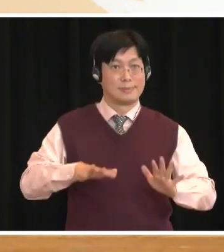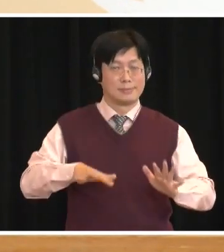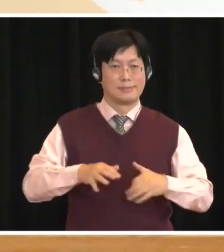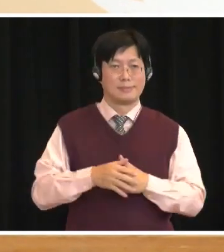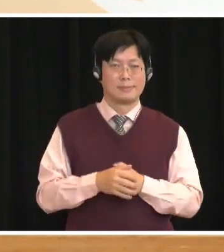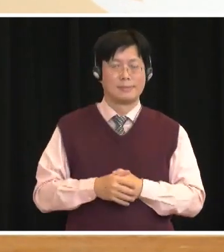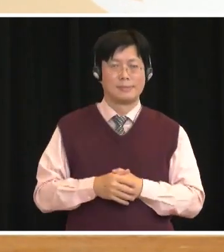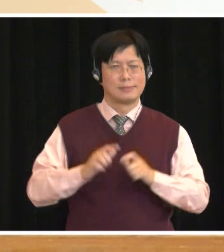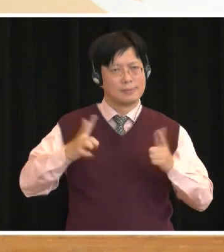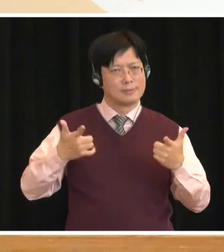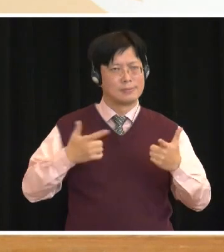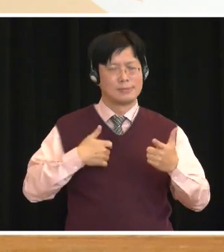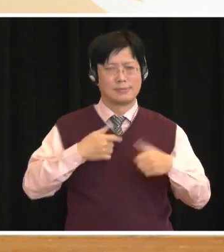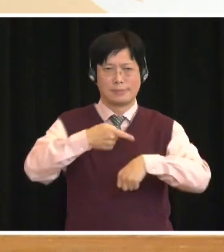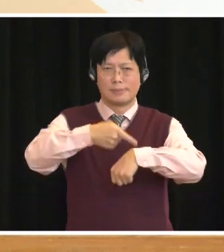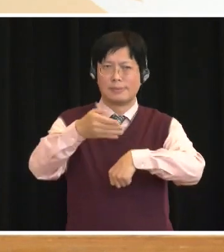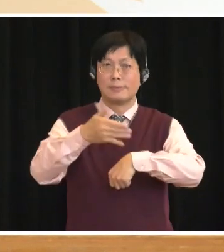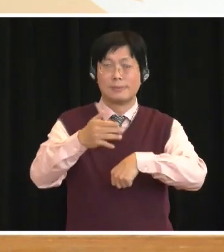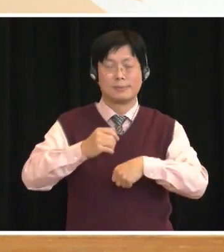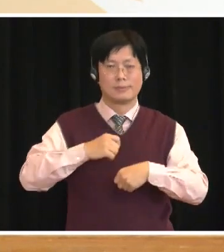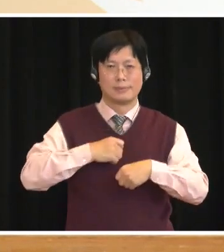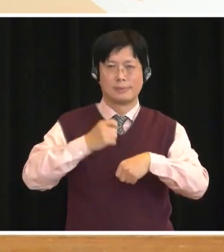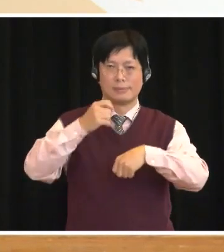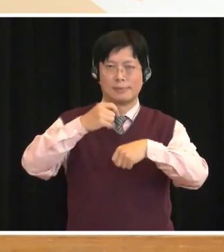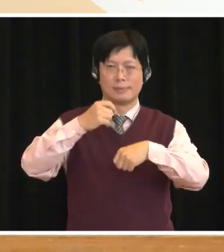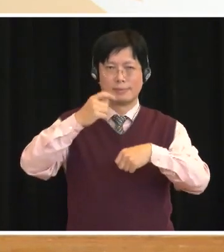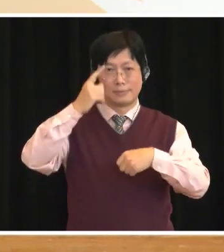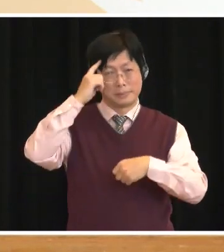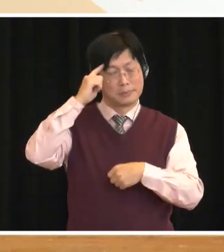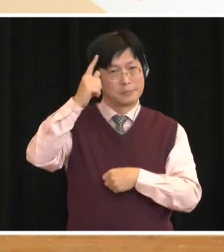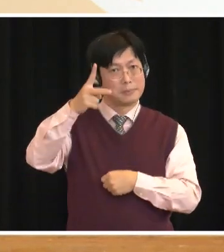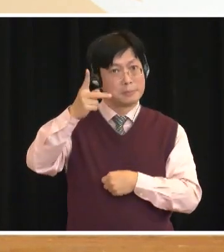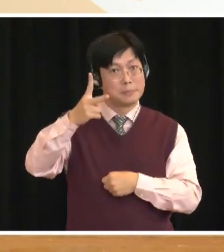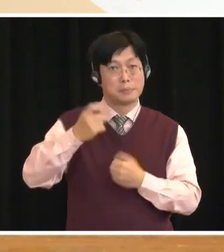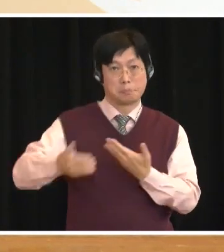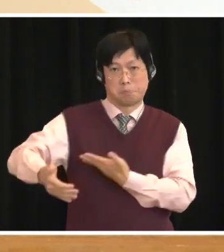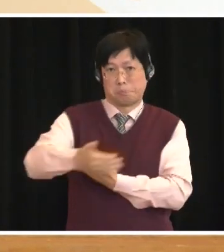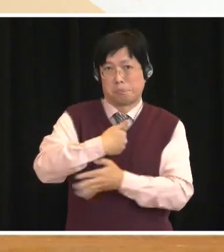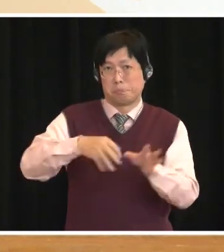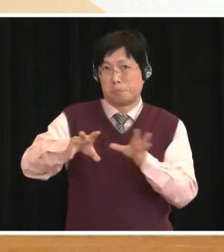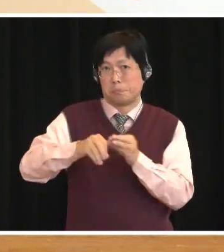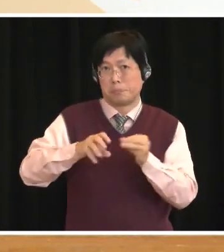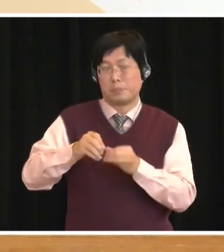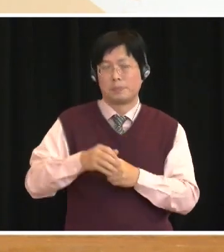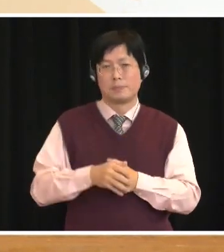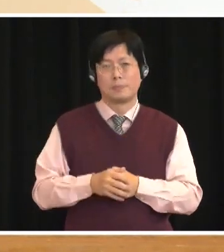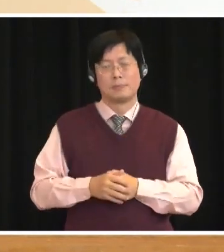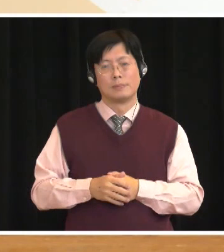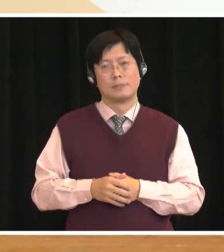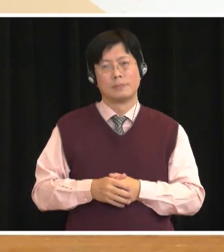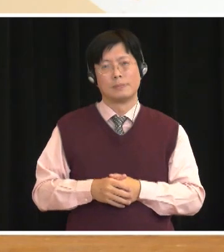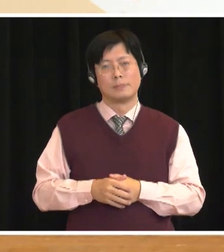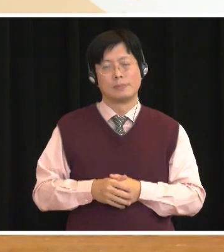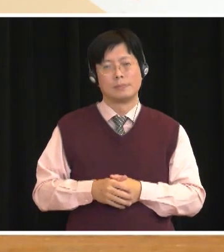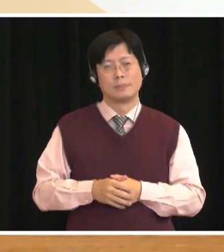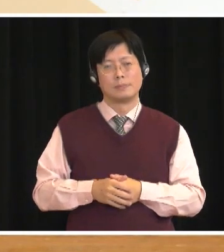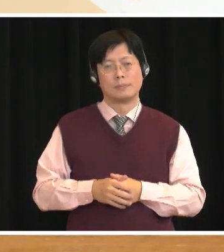o'clock. The committee, and on behalf of the committee, we want to commend